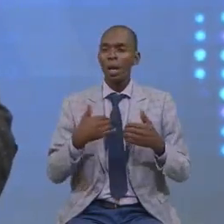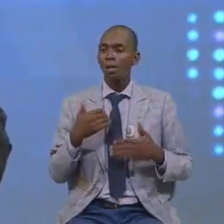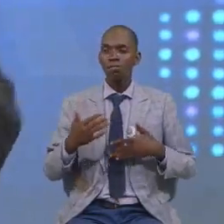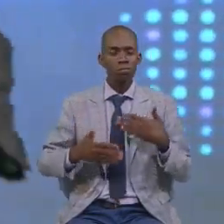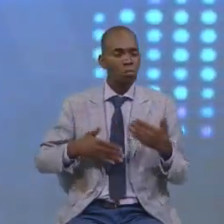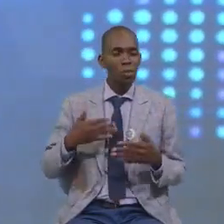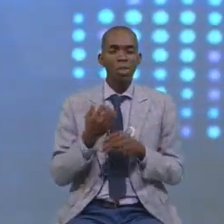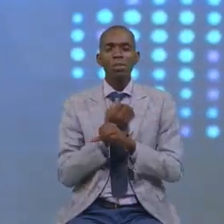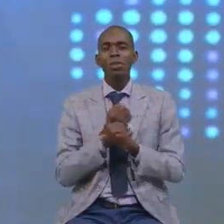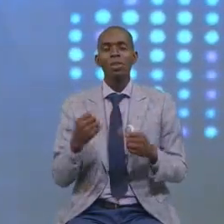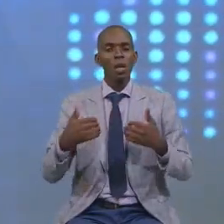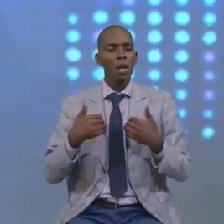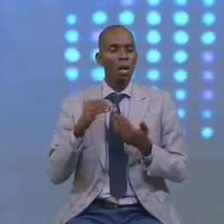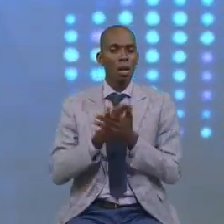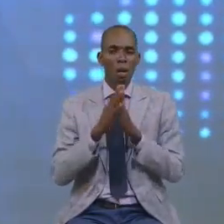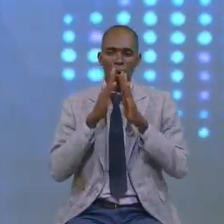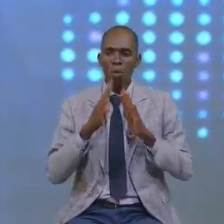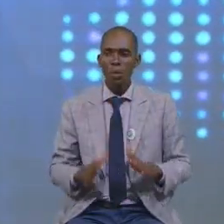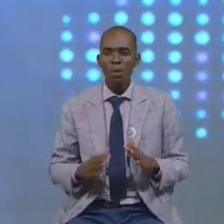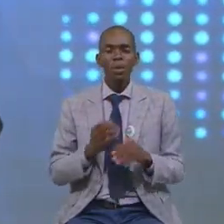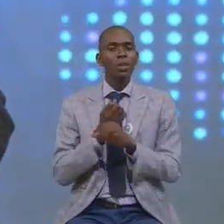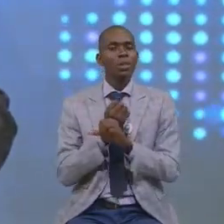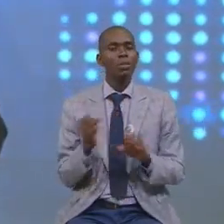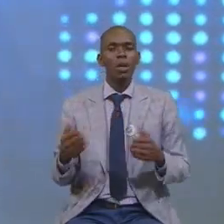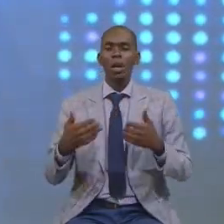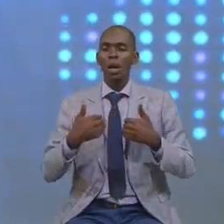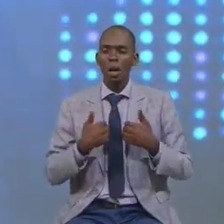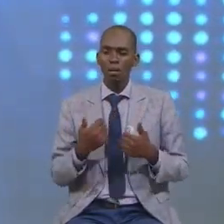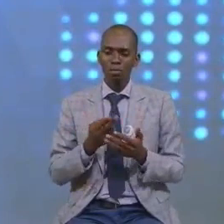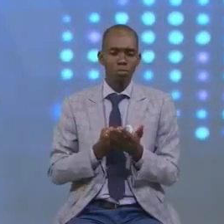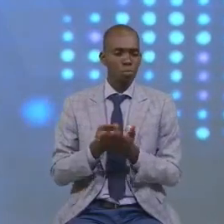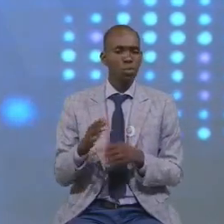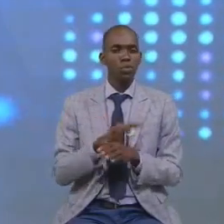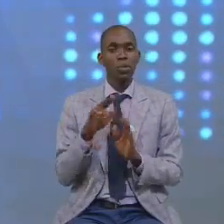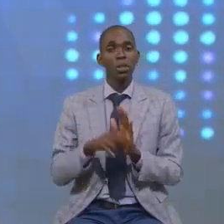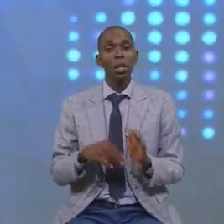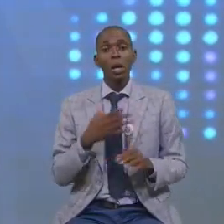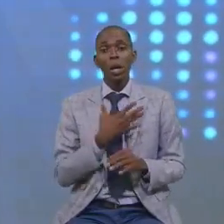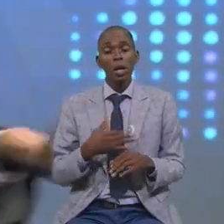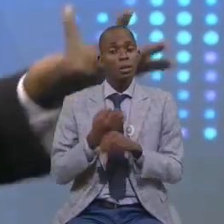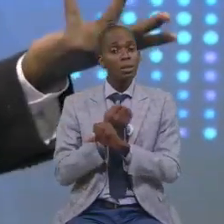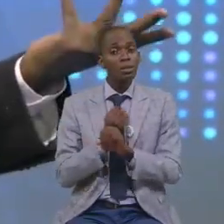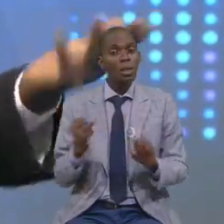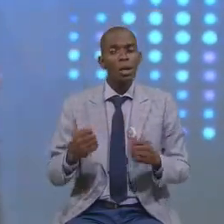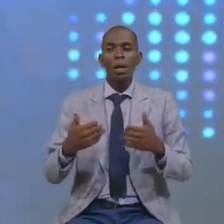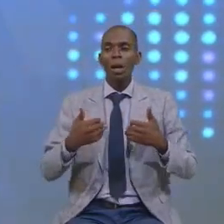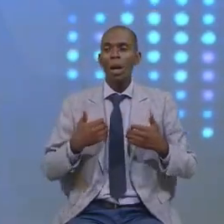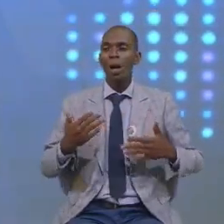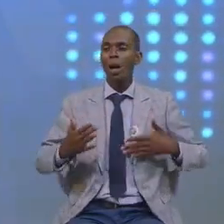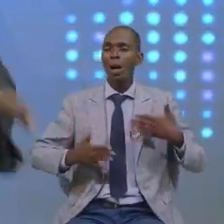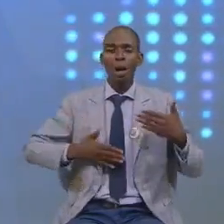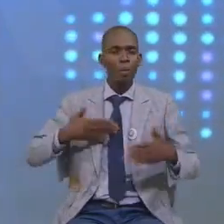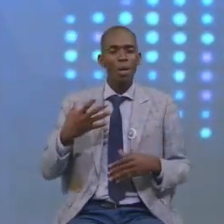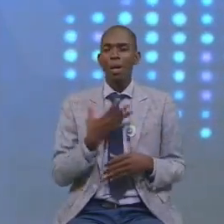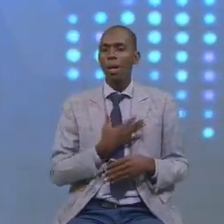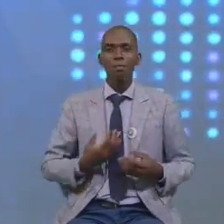peace. Salvation has sincerity. And salvation has happiness and